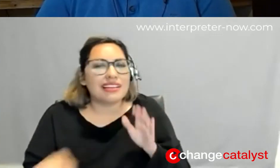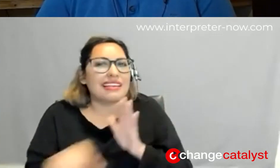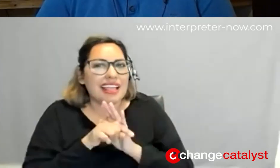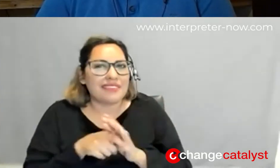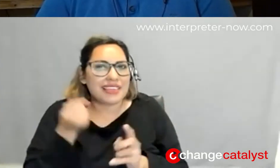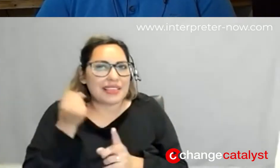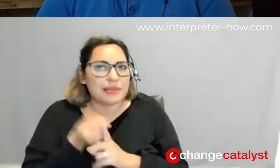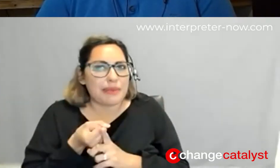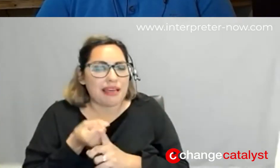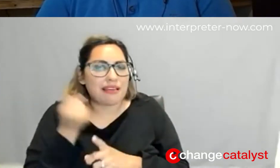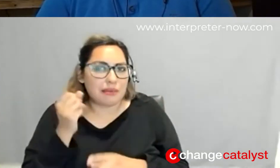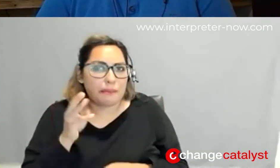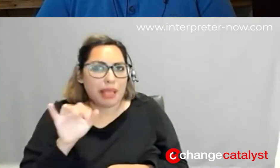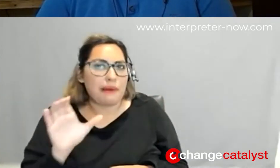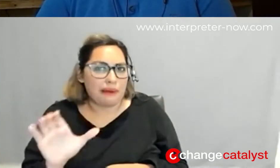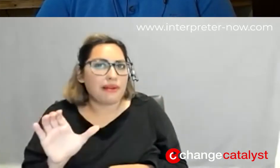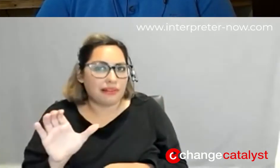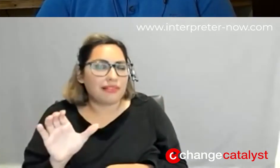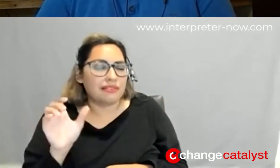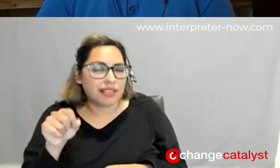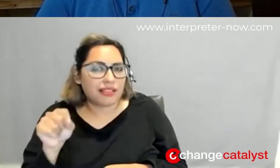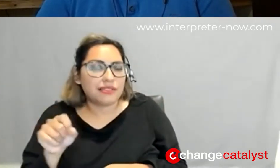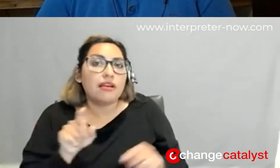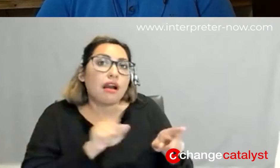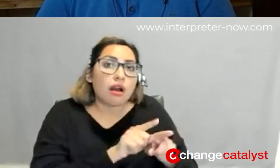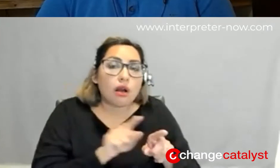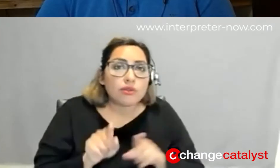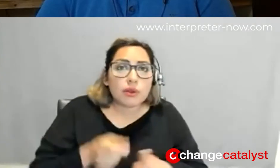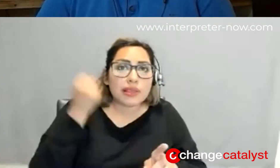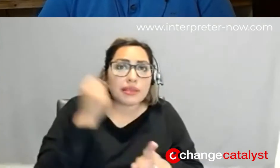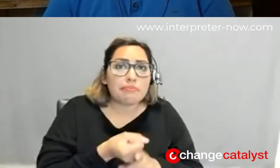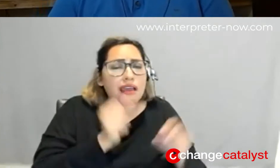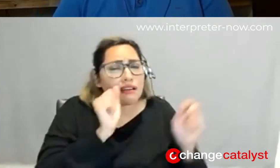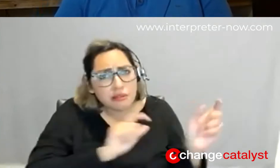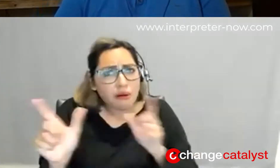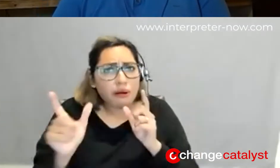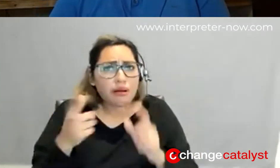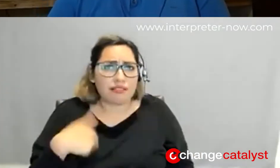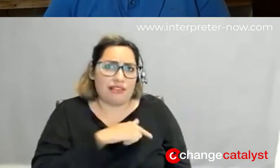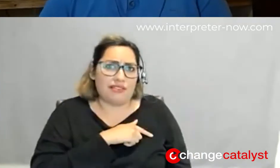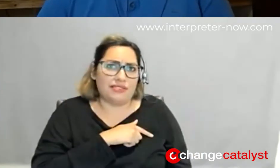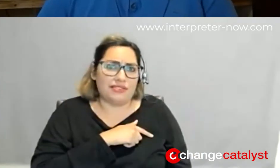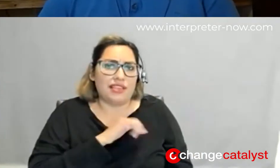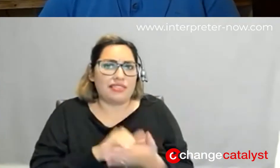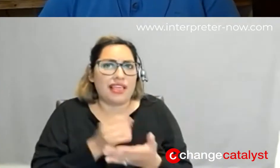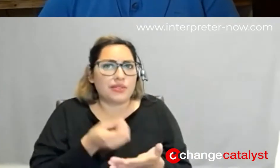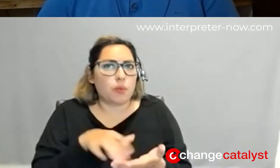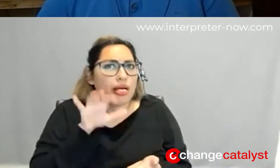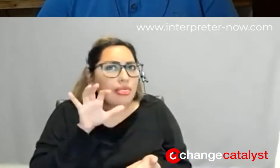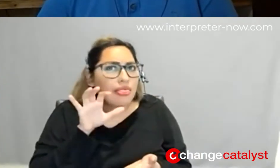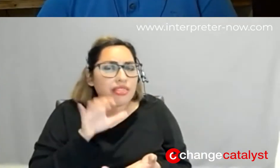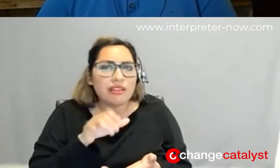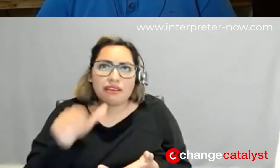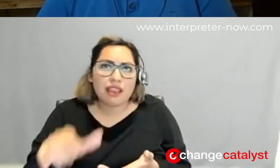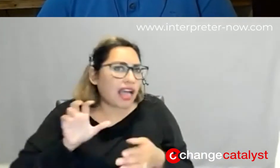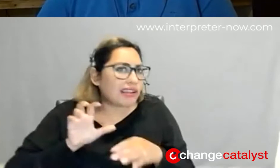impacts BIPOC folks, it impacts all of us. That is wealth that's not being put back